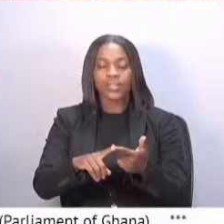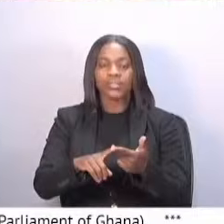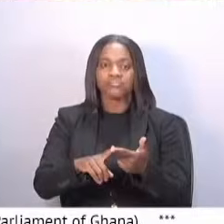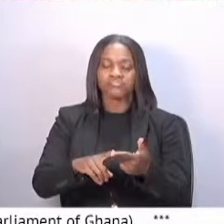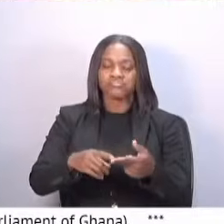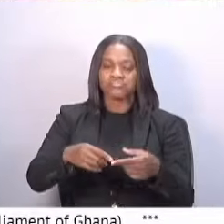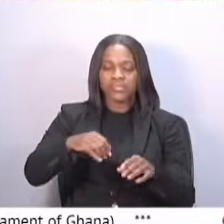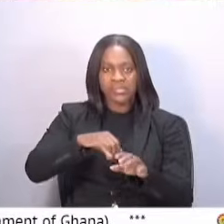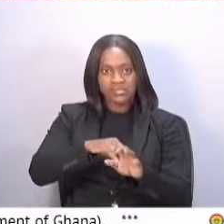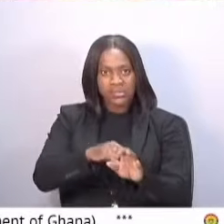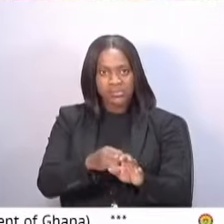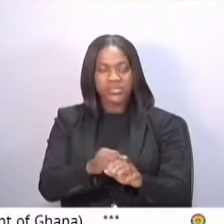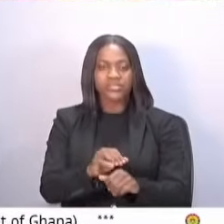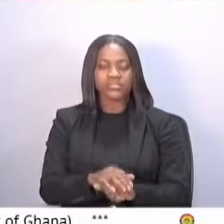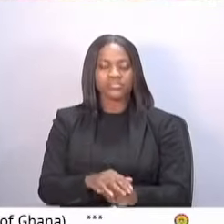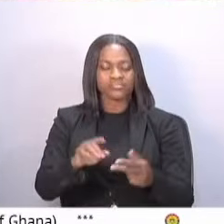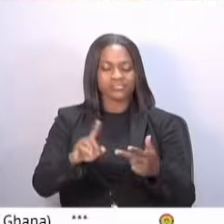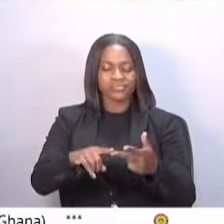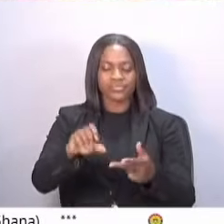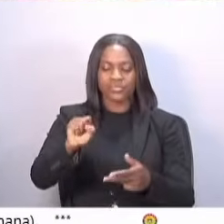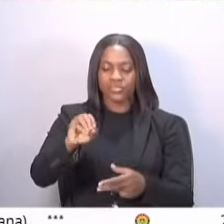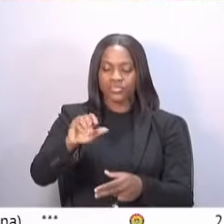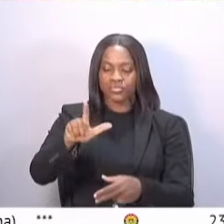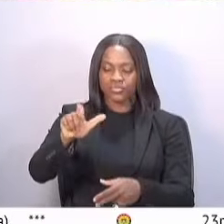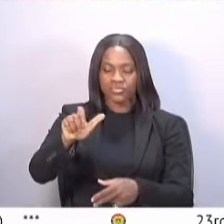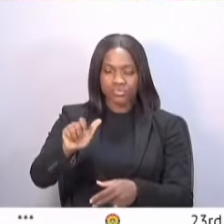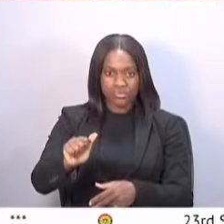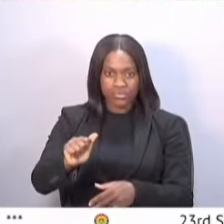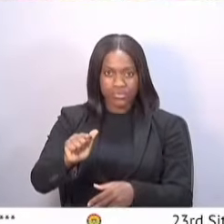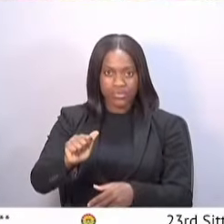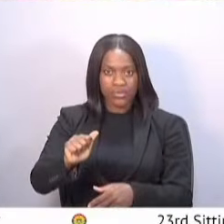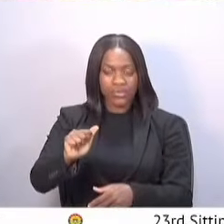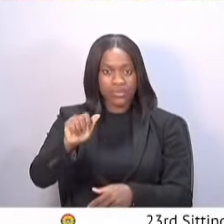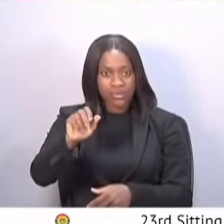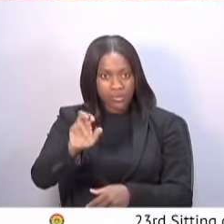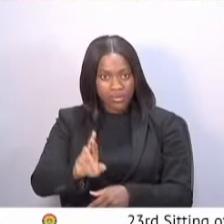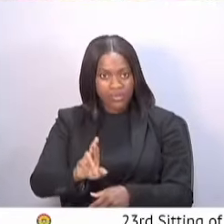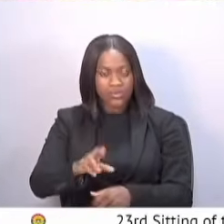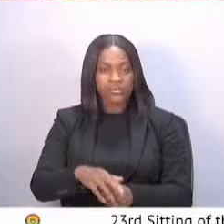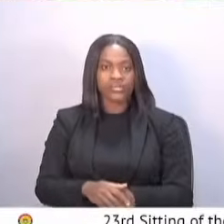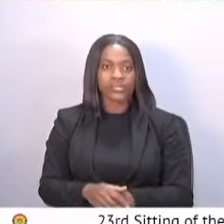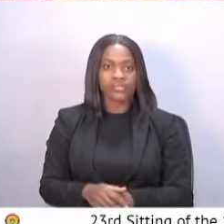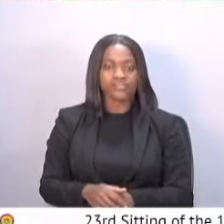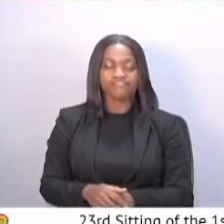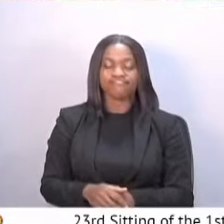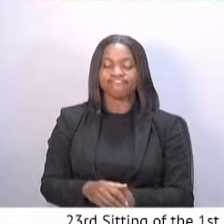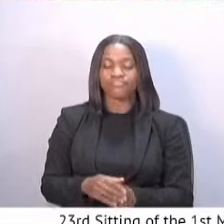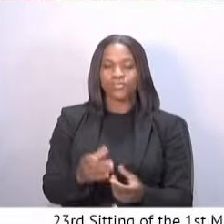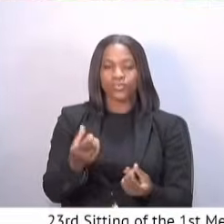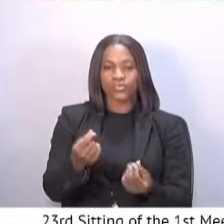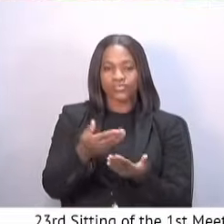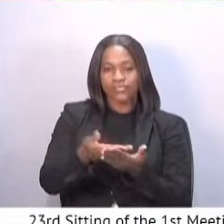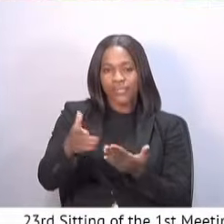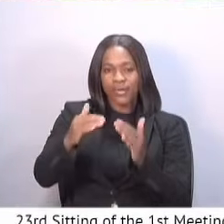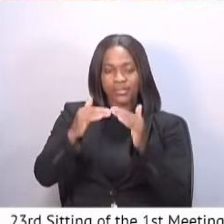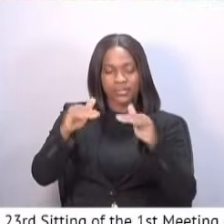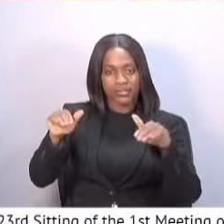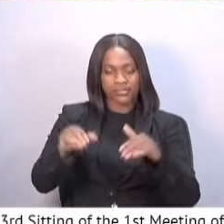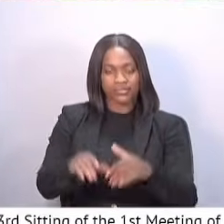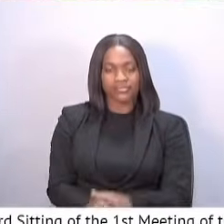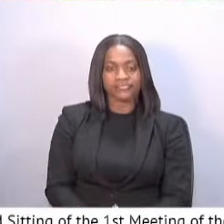Solar Taxi Company Limited, and South Pool, also at the procurement stage.